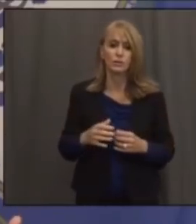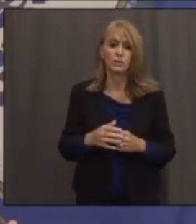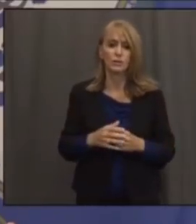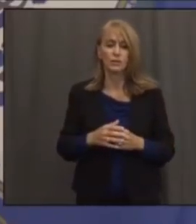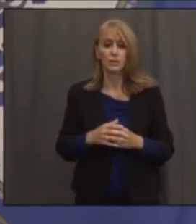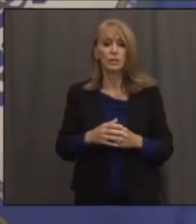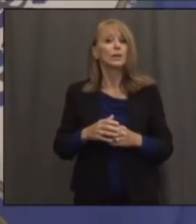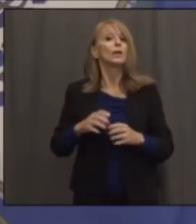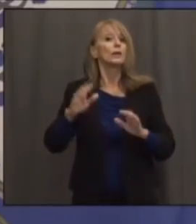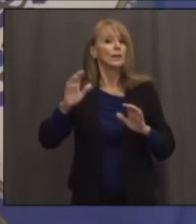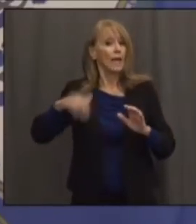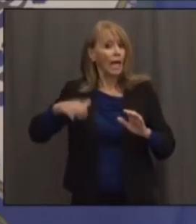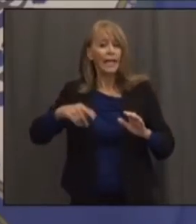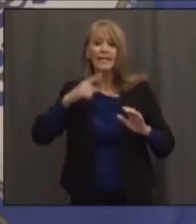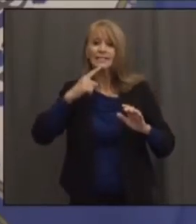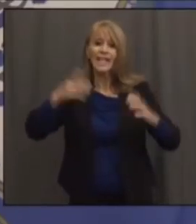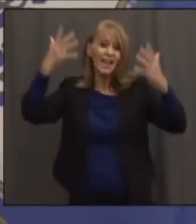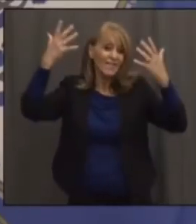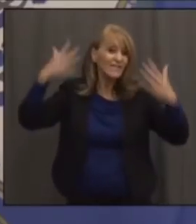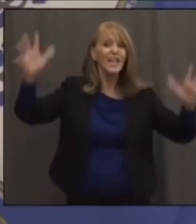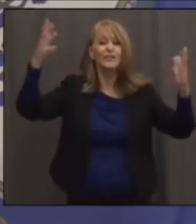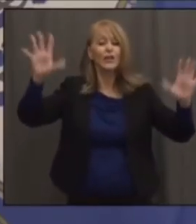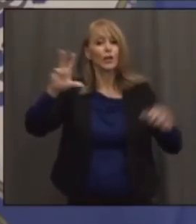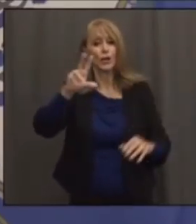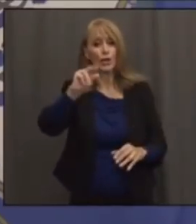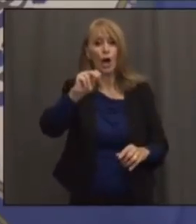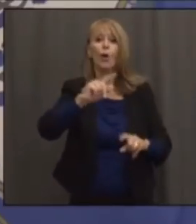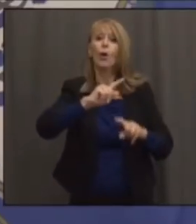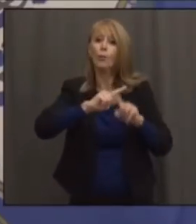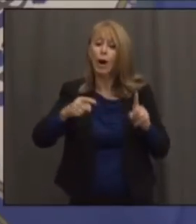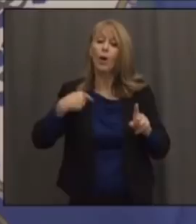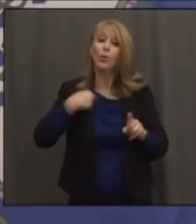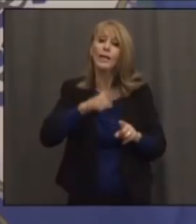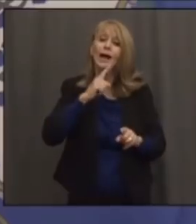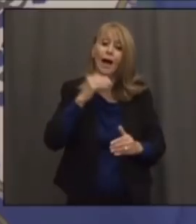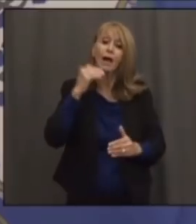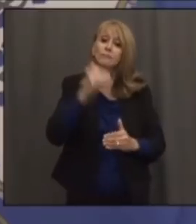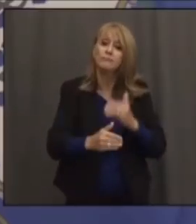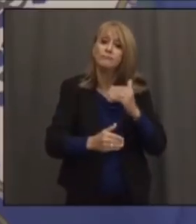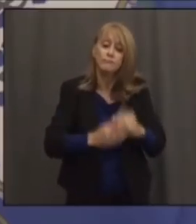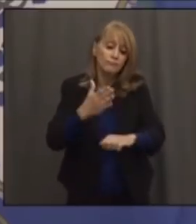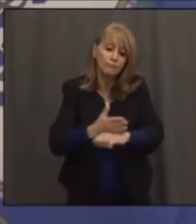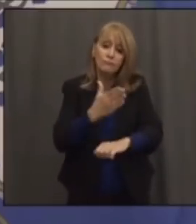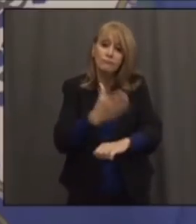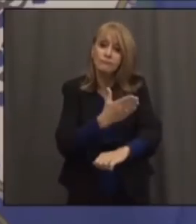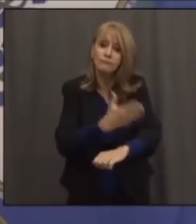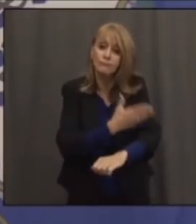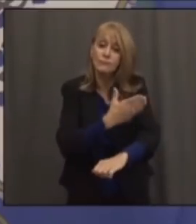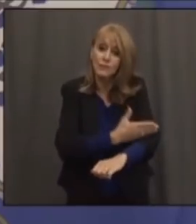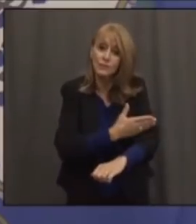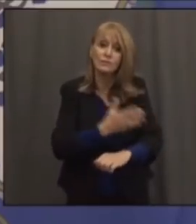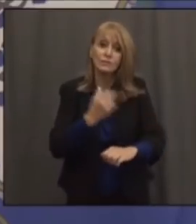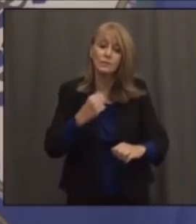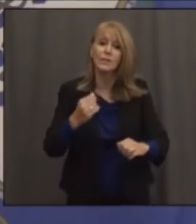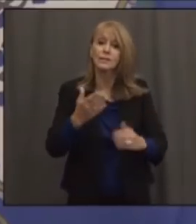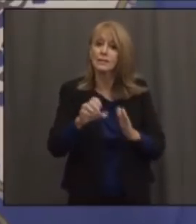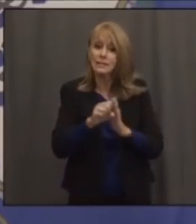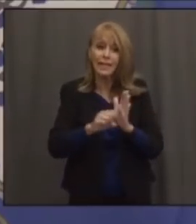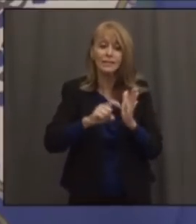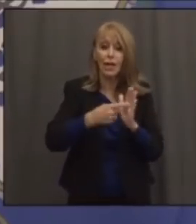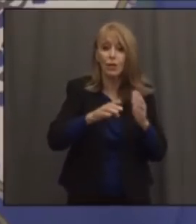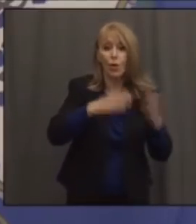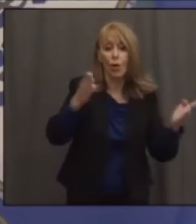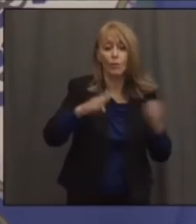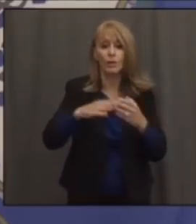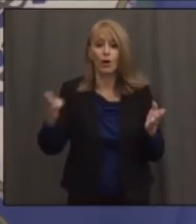the mission accomplished banner, but it's thanks to you that we're able to make the progress we can, the opening we can, and getting back to business. So this